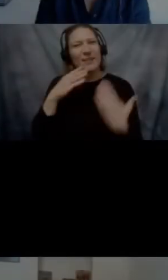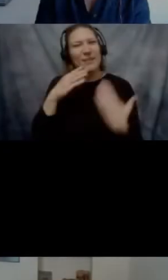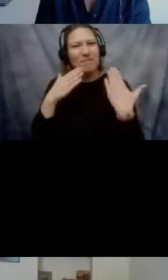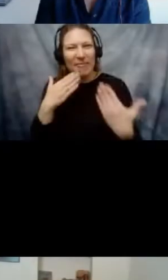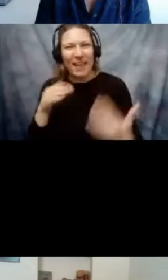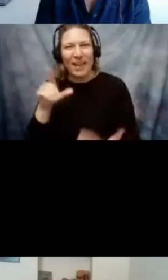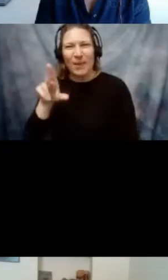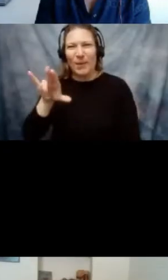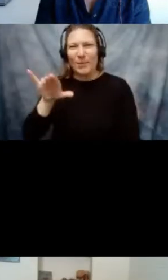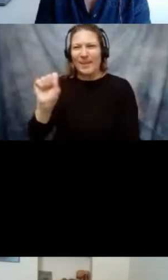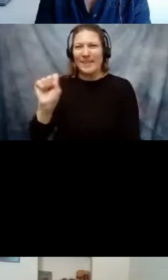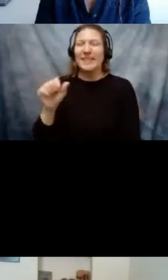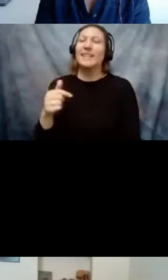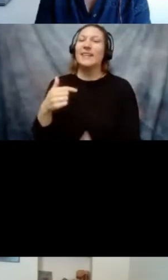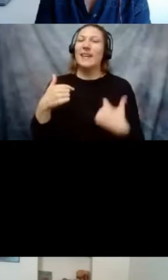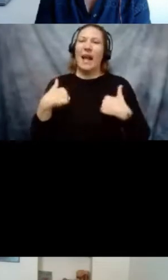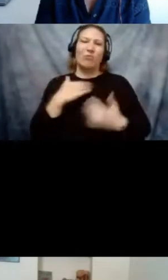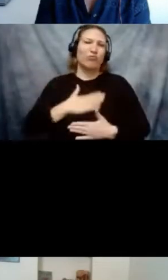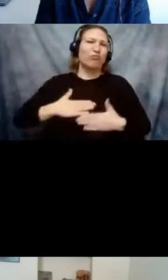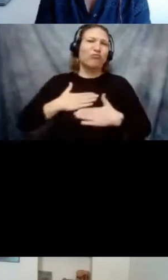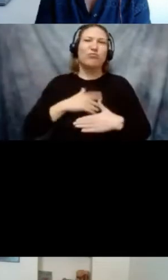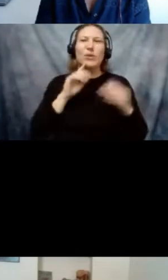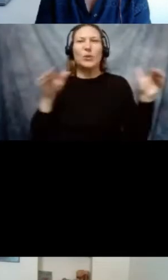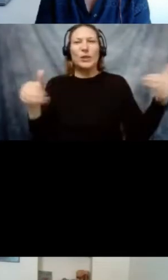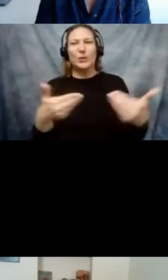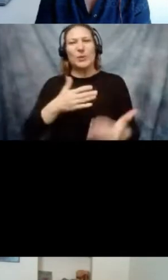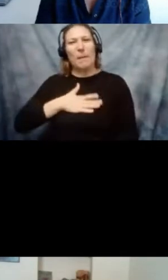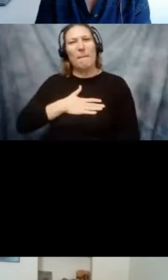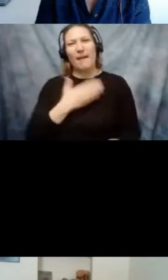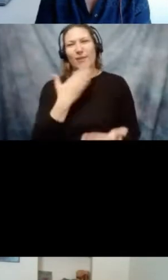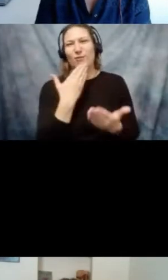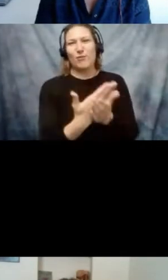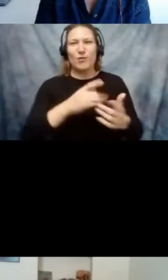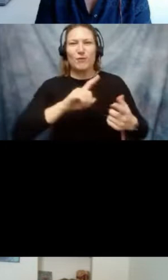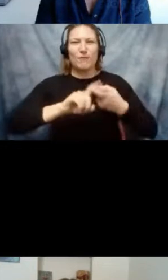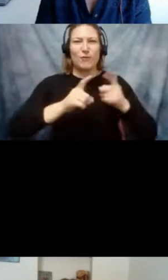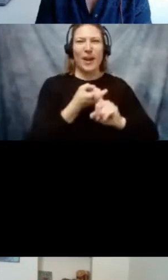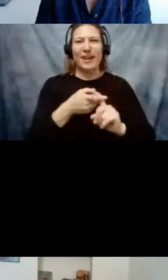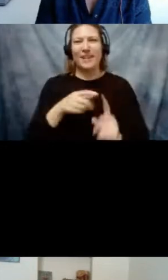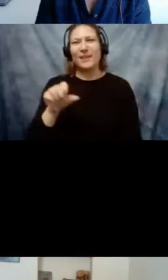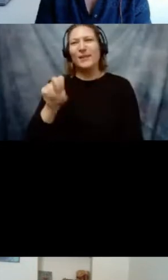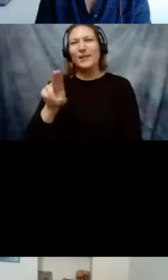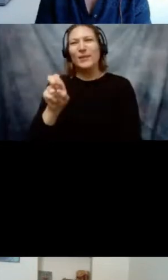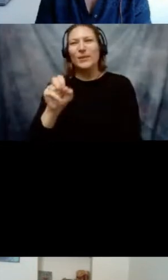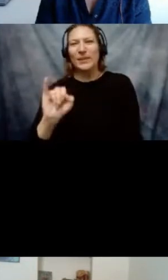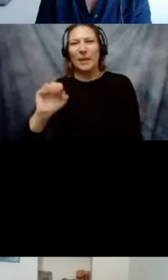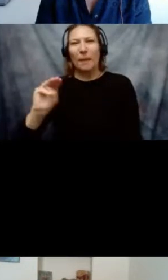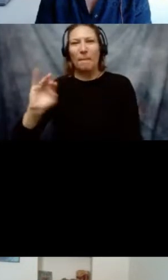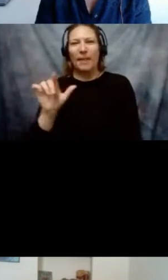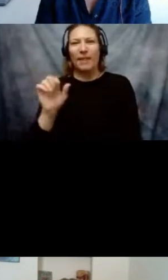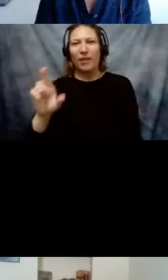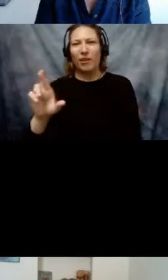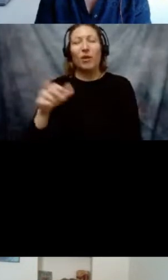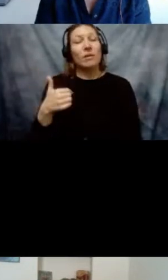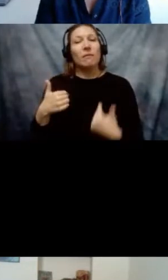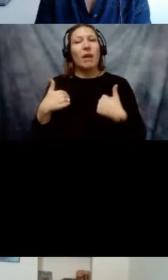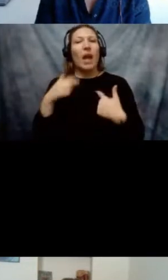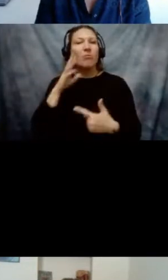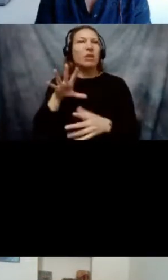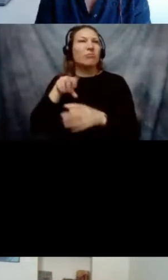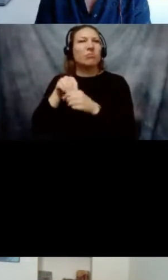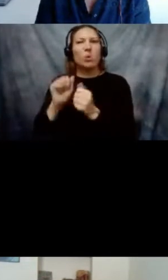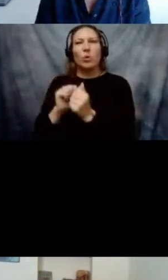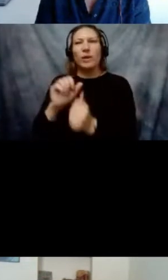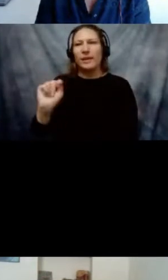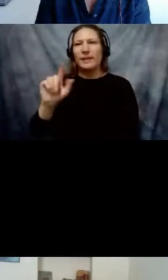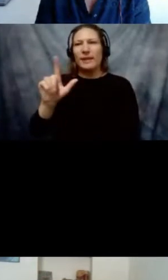Um, I have got the pleasure of introducing my good friend, Susi Miller, and I've been a friend of TLDC for probably